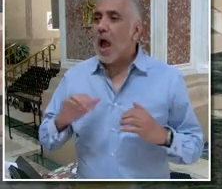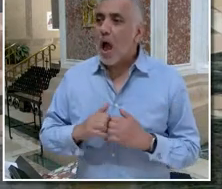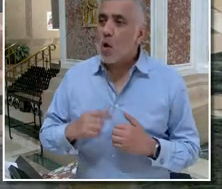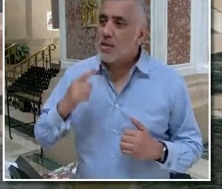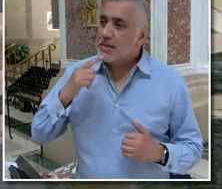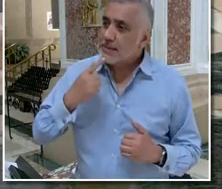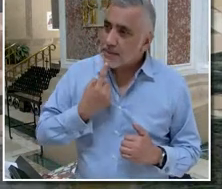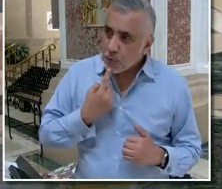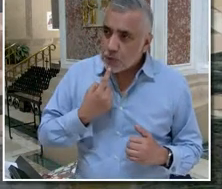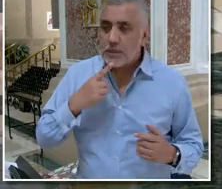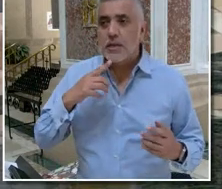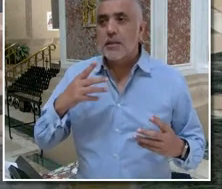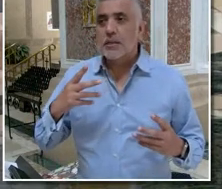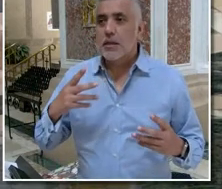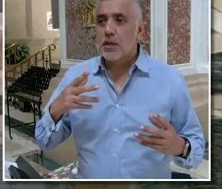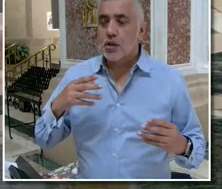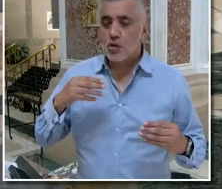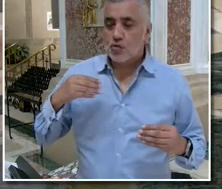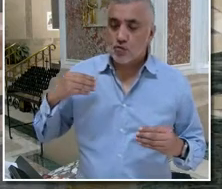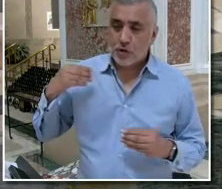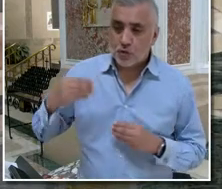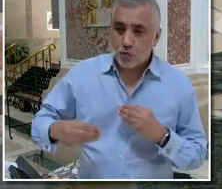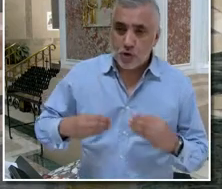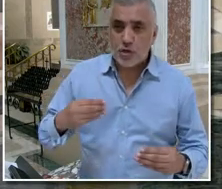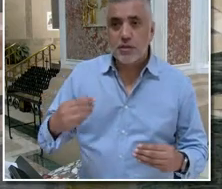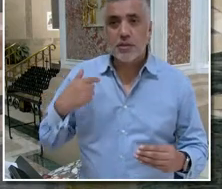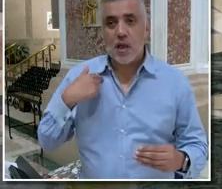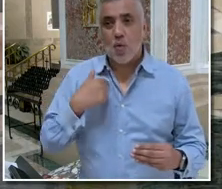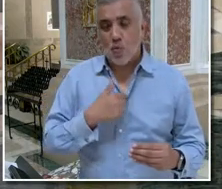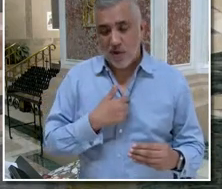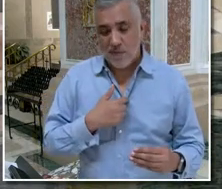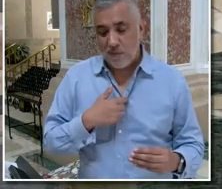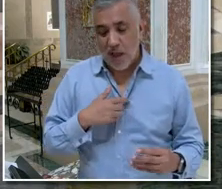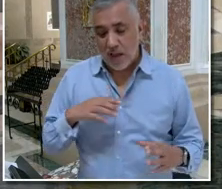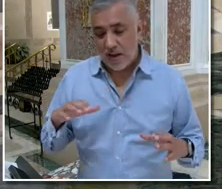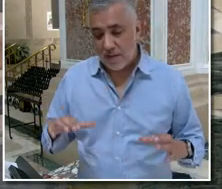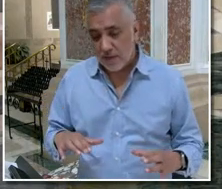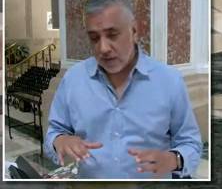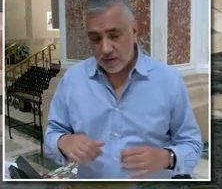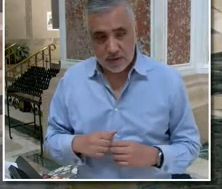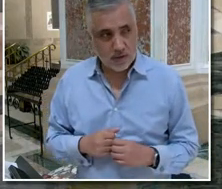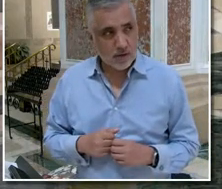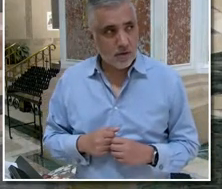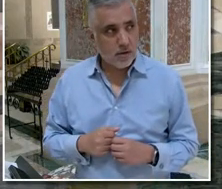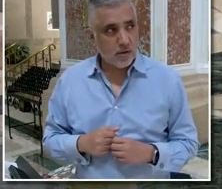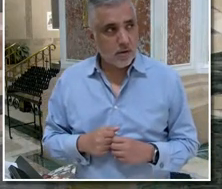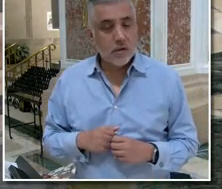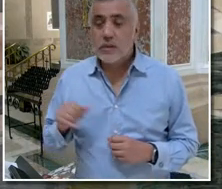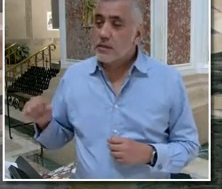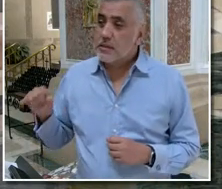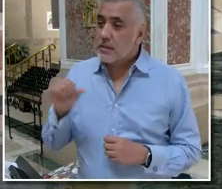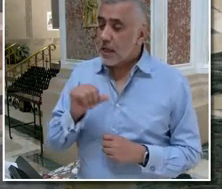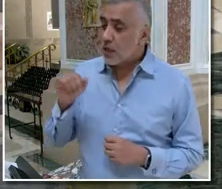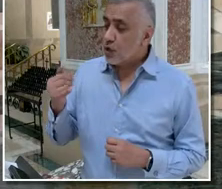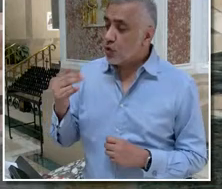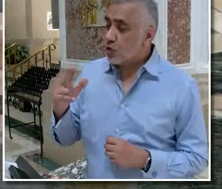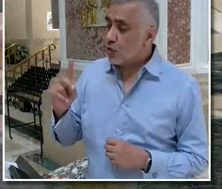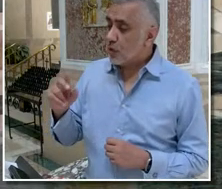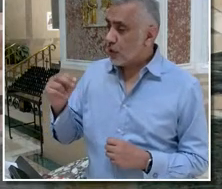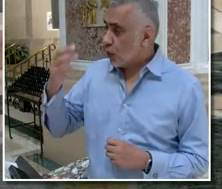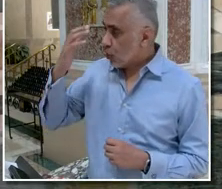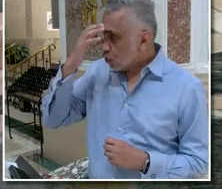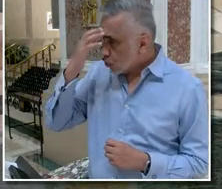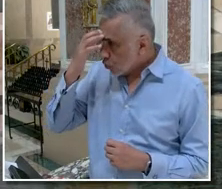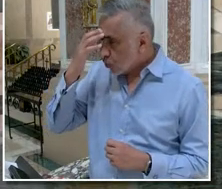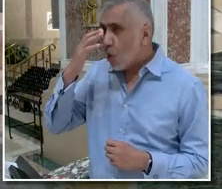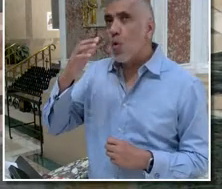serious the transgressions that we may have committed. Just like Judas knew where